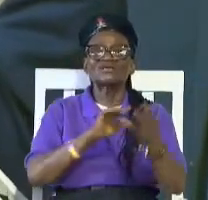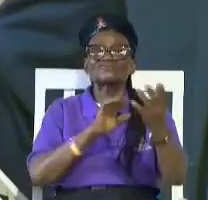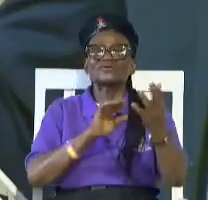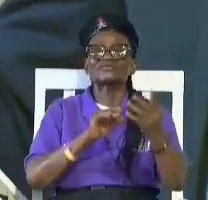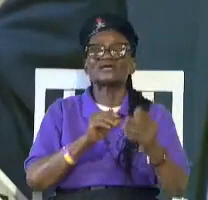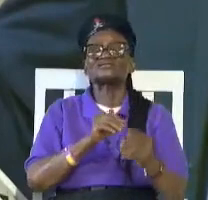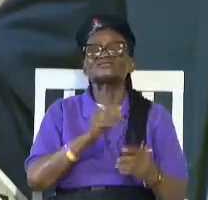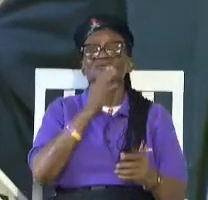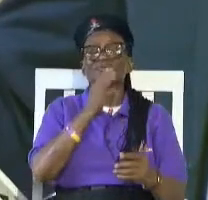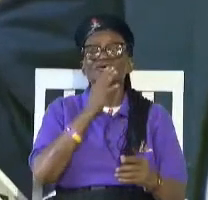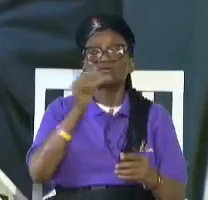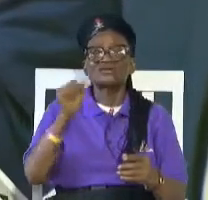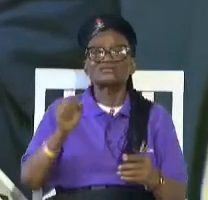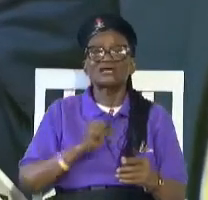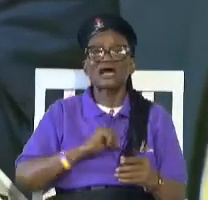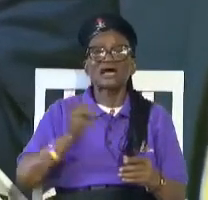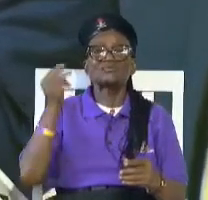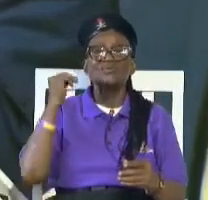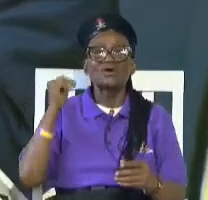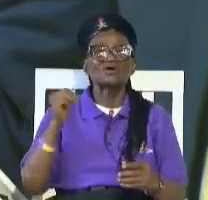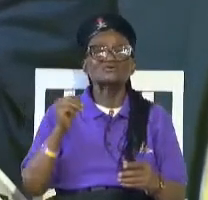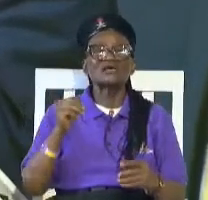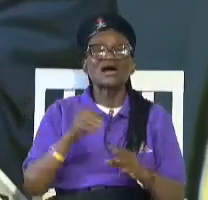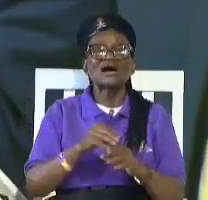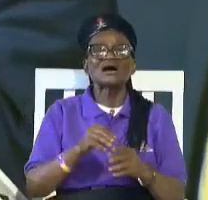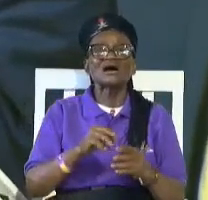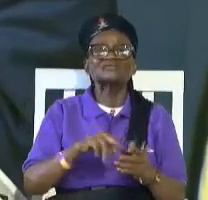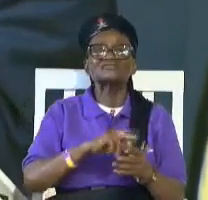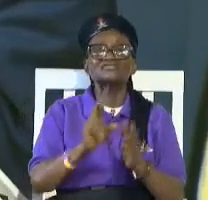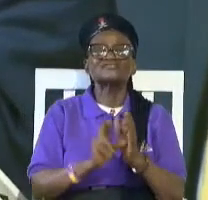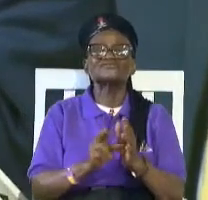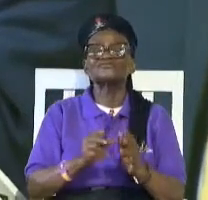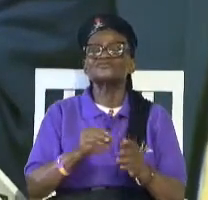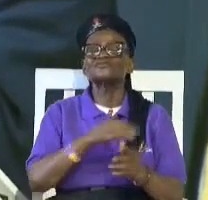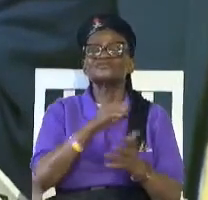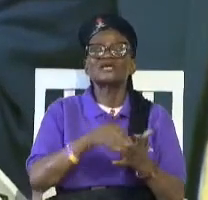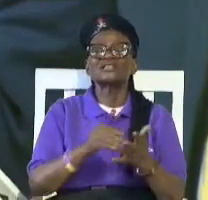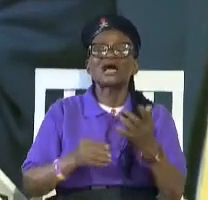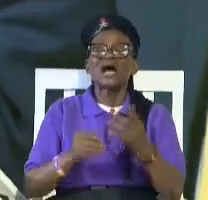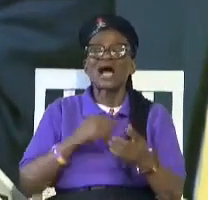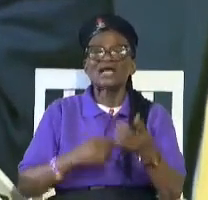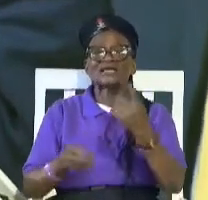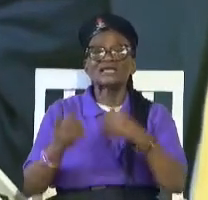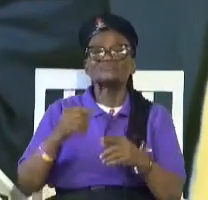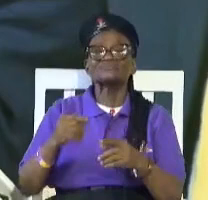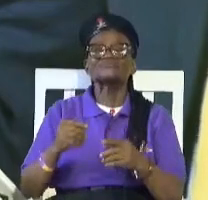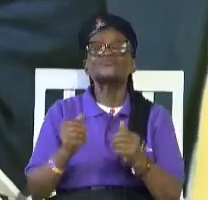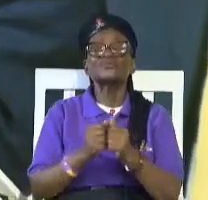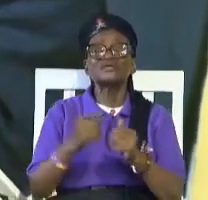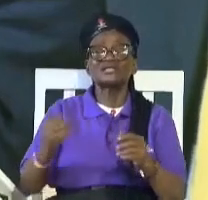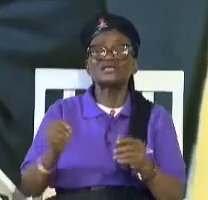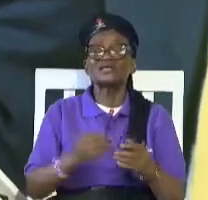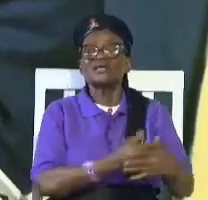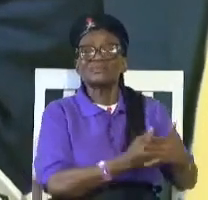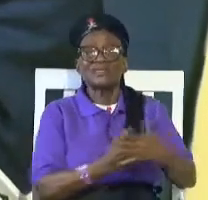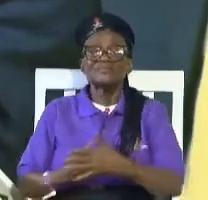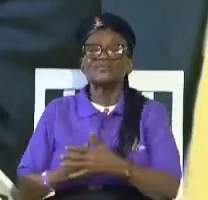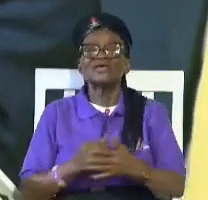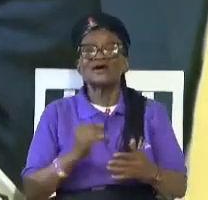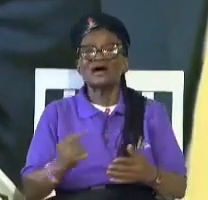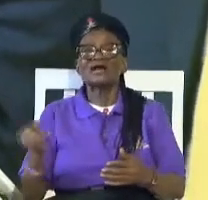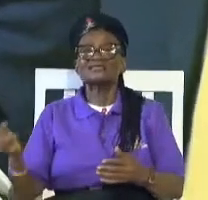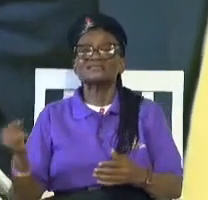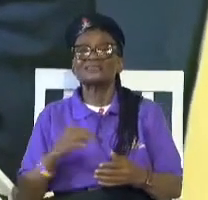mothers. I was at the viewing center. I came with my baby items, and it was anointed by one of my